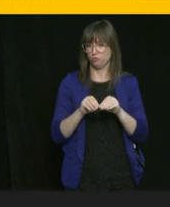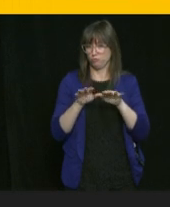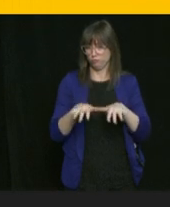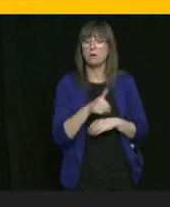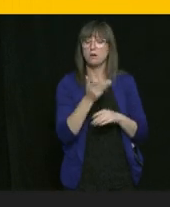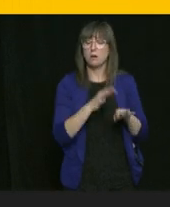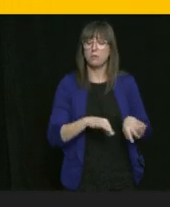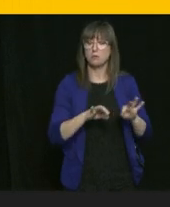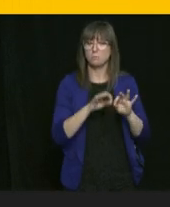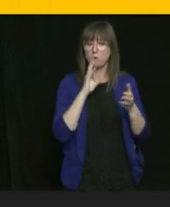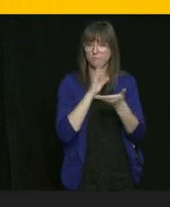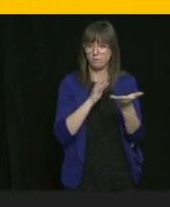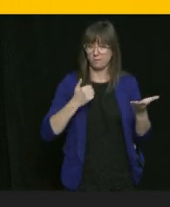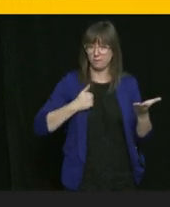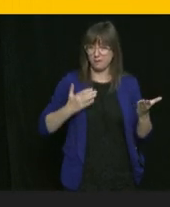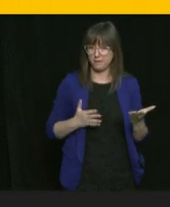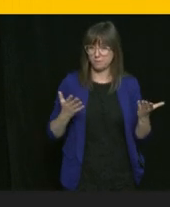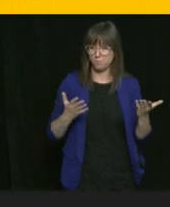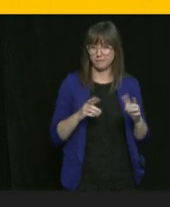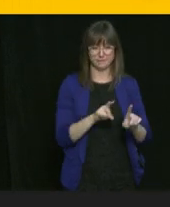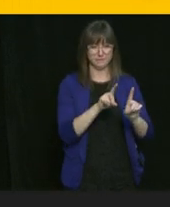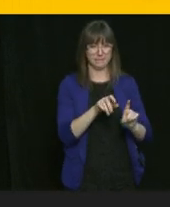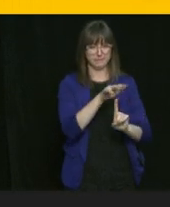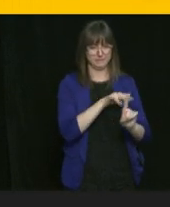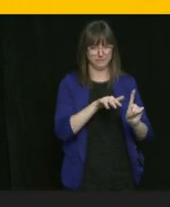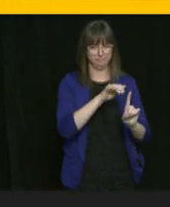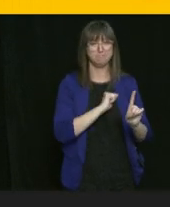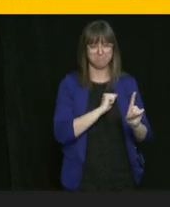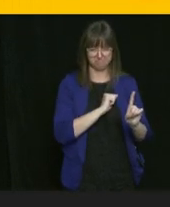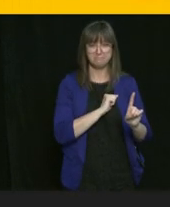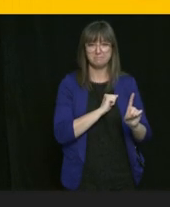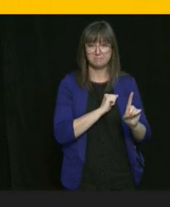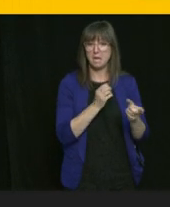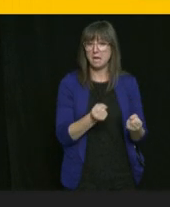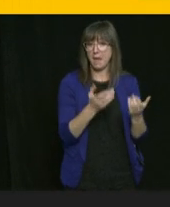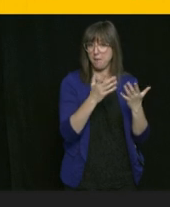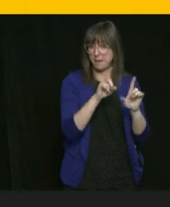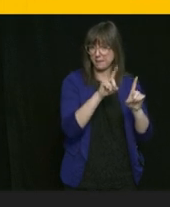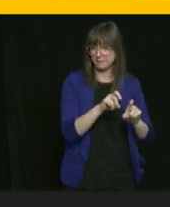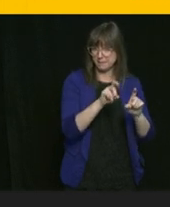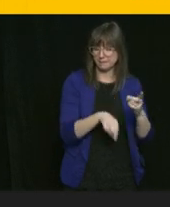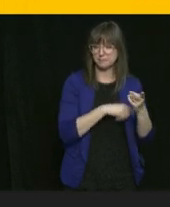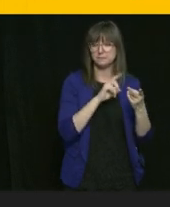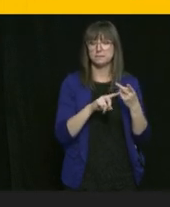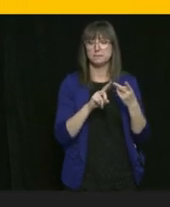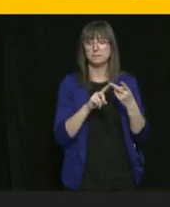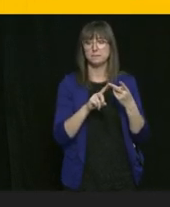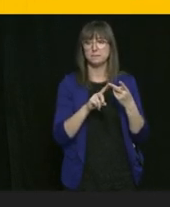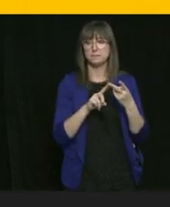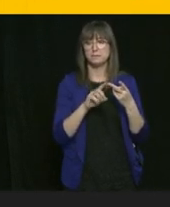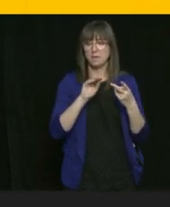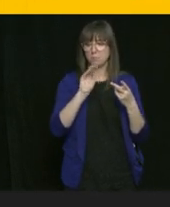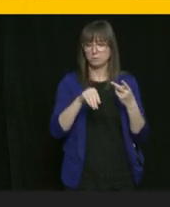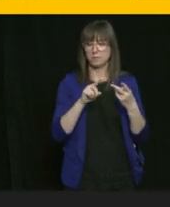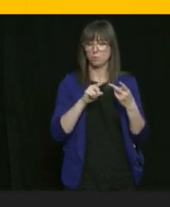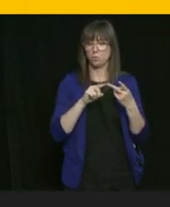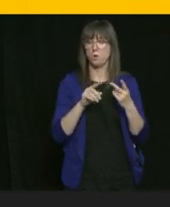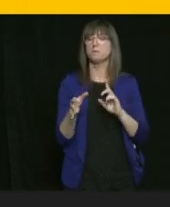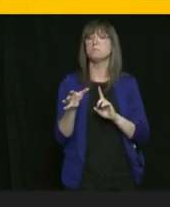see, lab to testing. Both the number of people tested, as well as the percent of tests that come back positive,